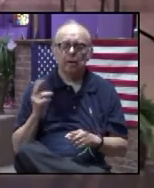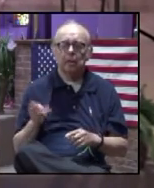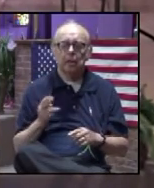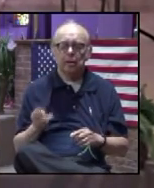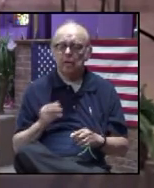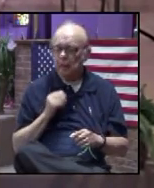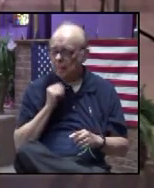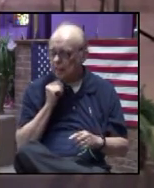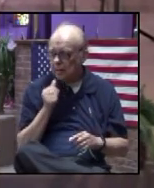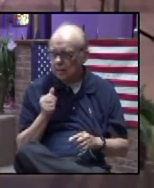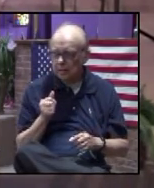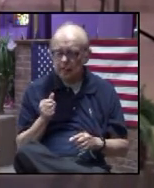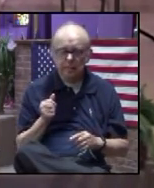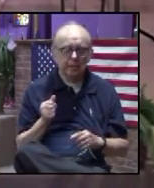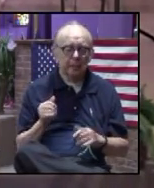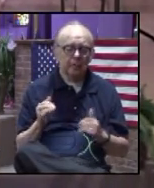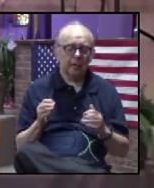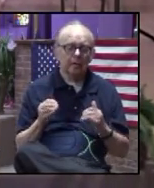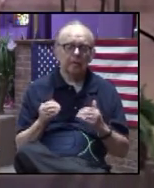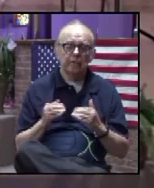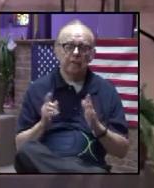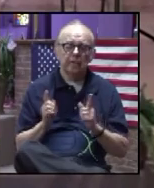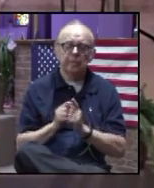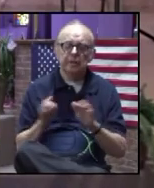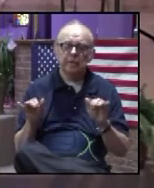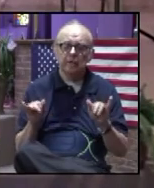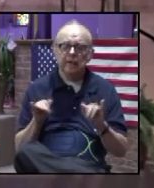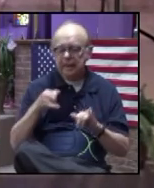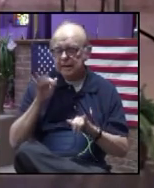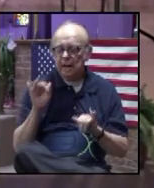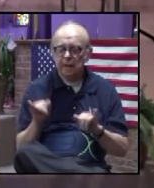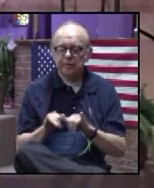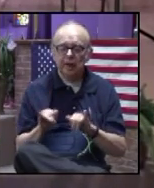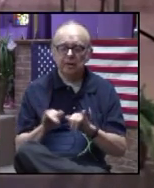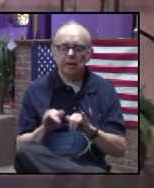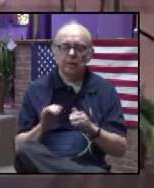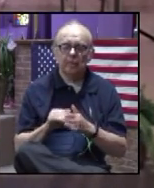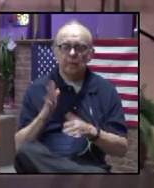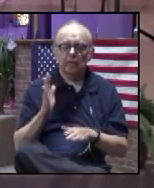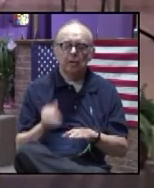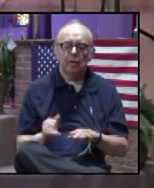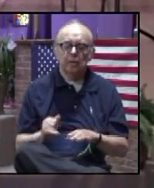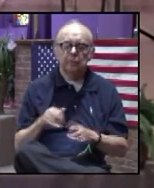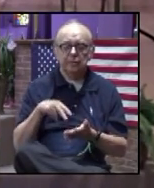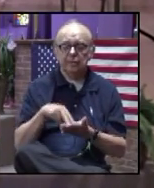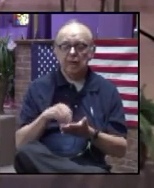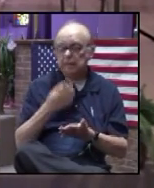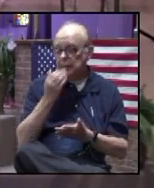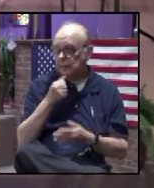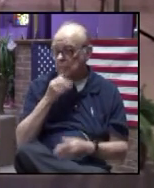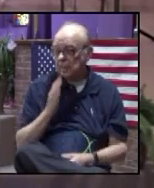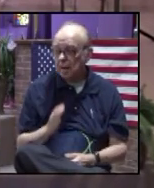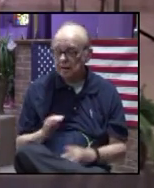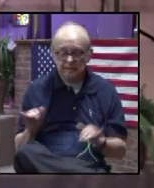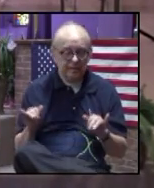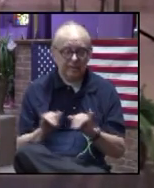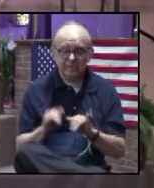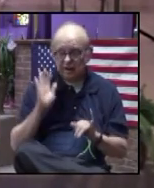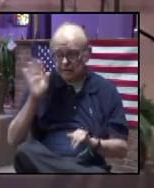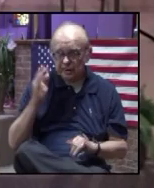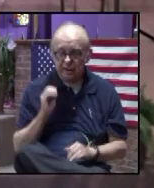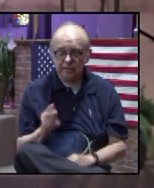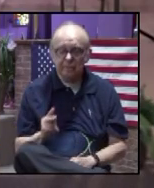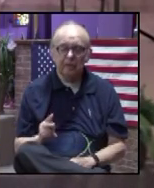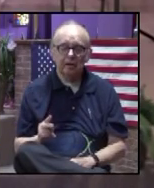still does not meet the standard that God has set for us to stand before him. The only